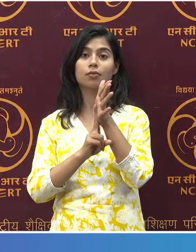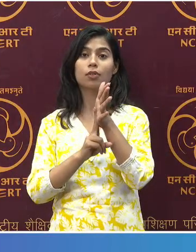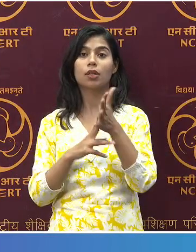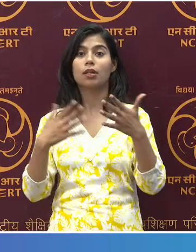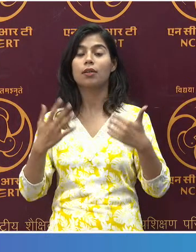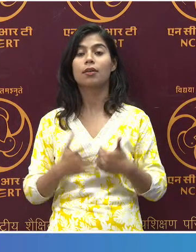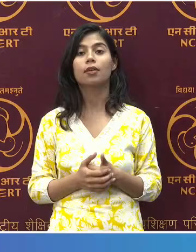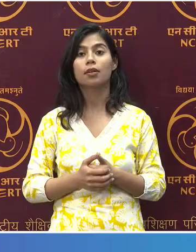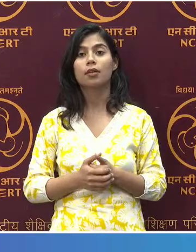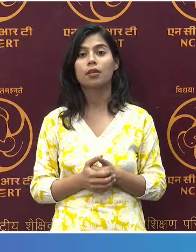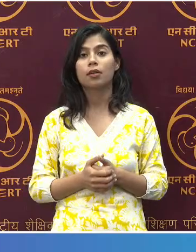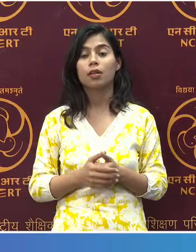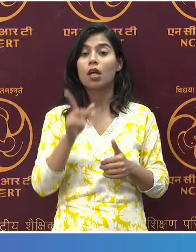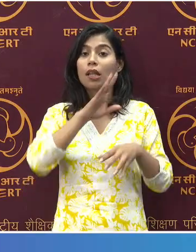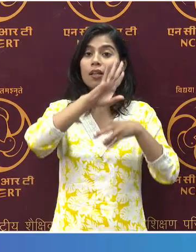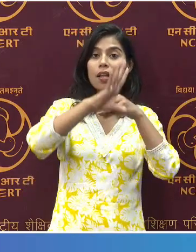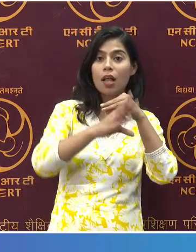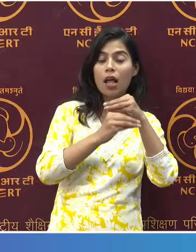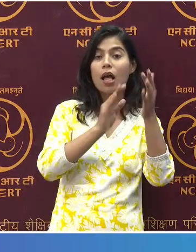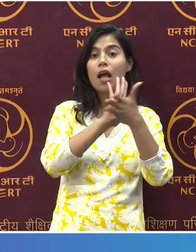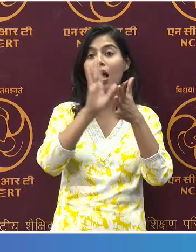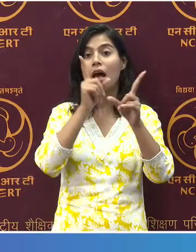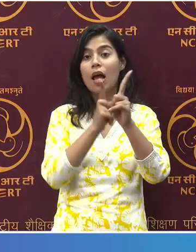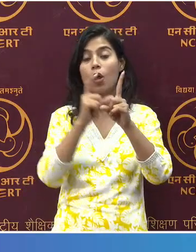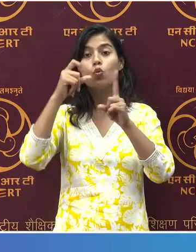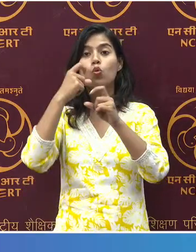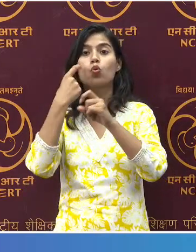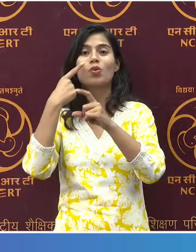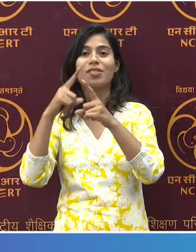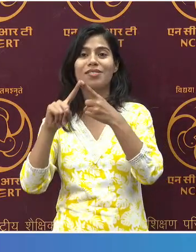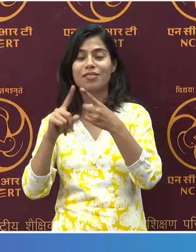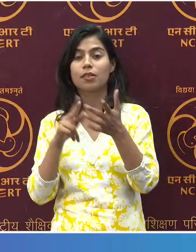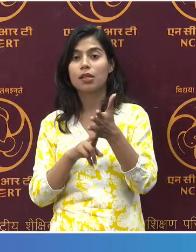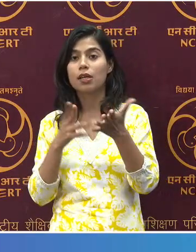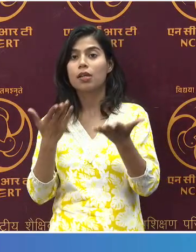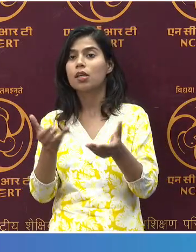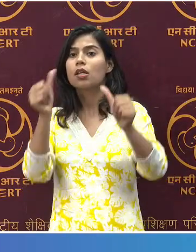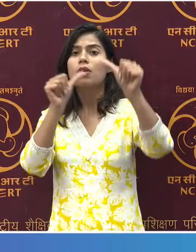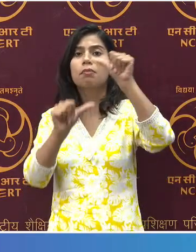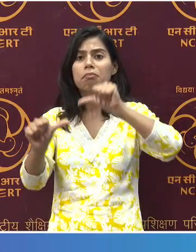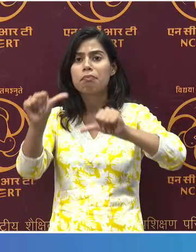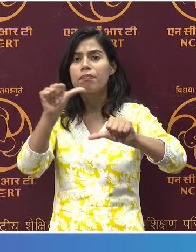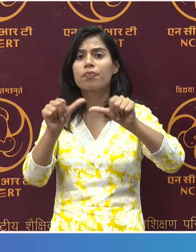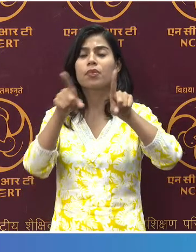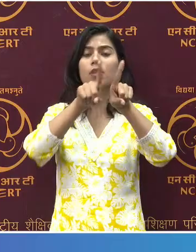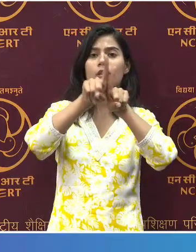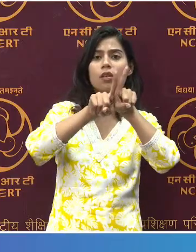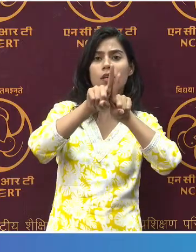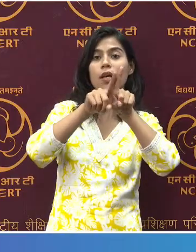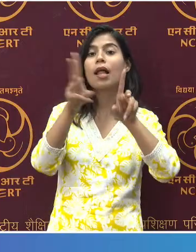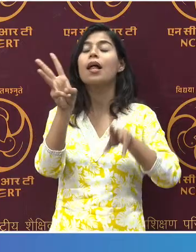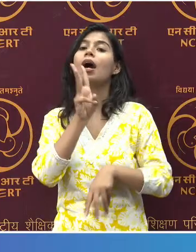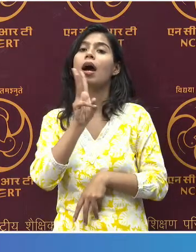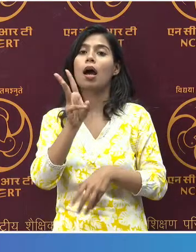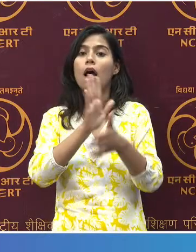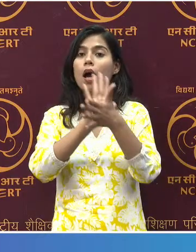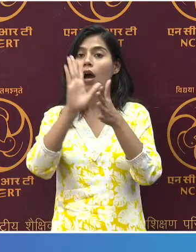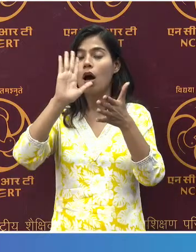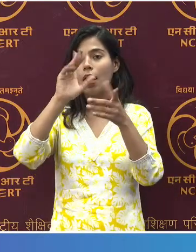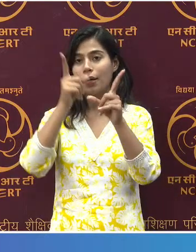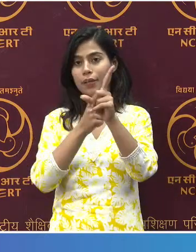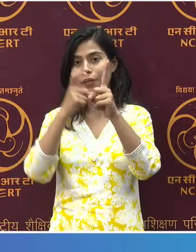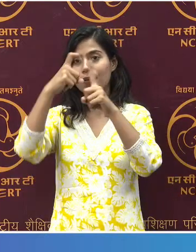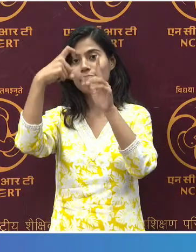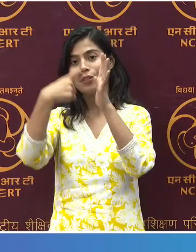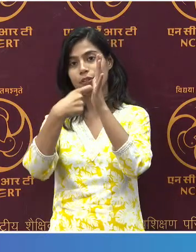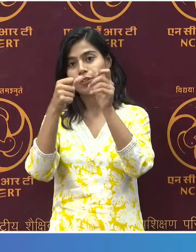hydrogen. Addition of halogen, that is called halogenation. So, this process is under example of hydration, that is addition of water over